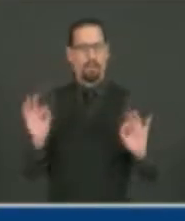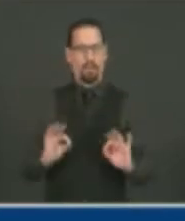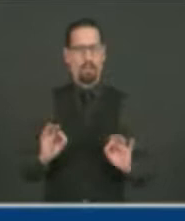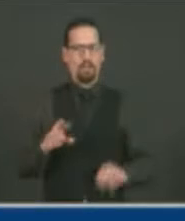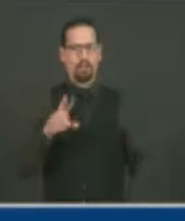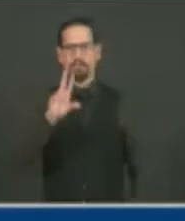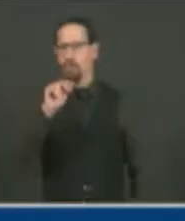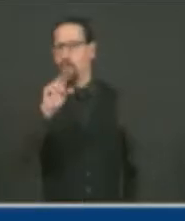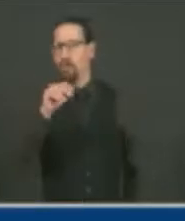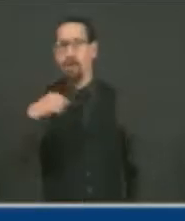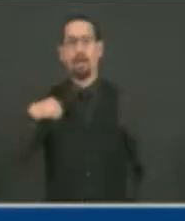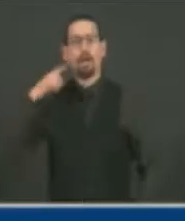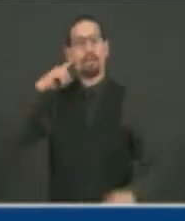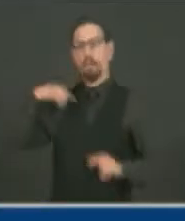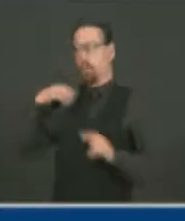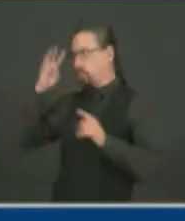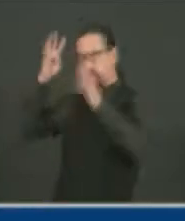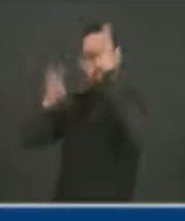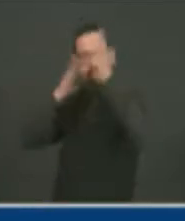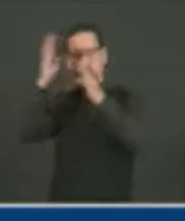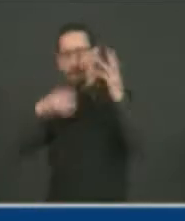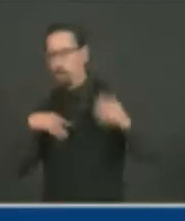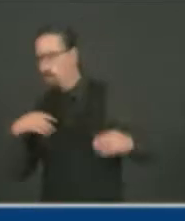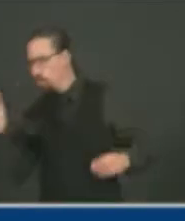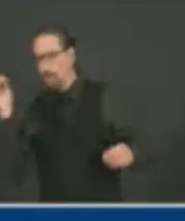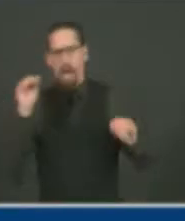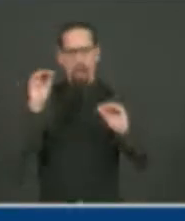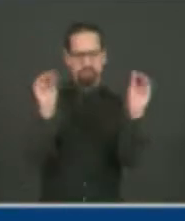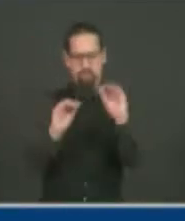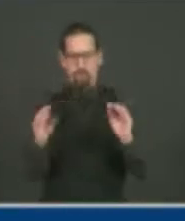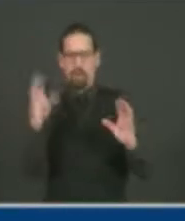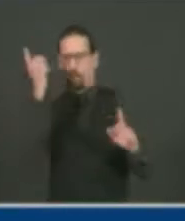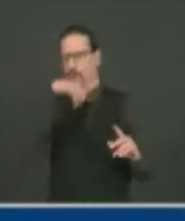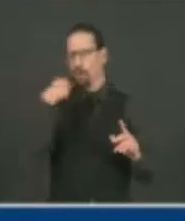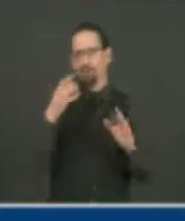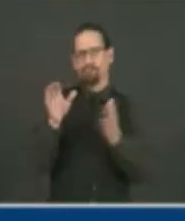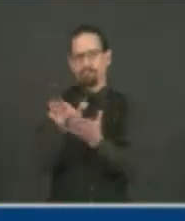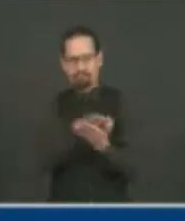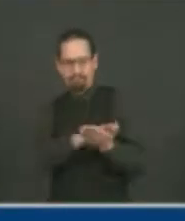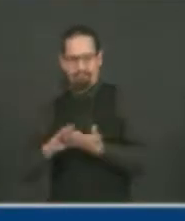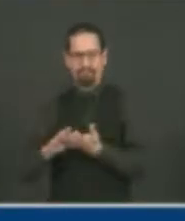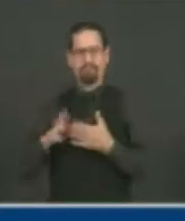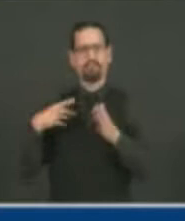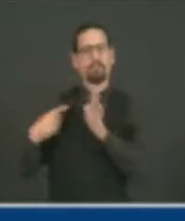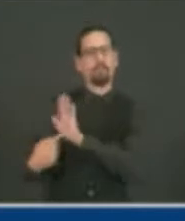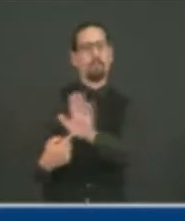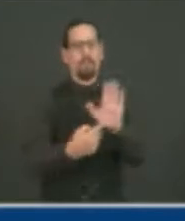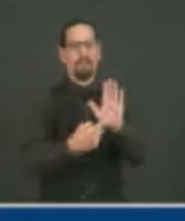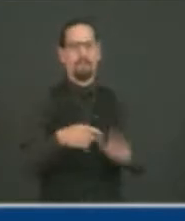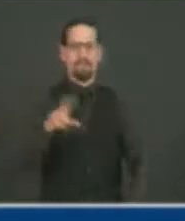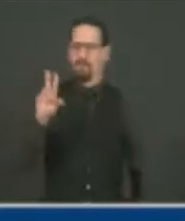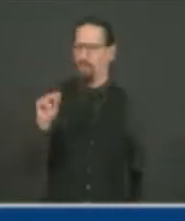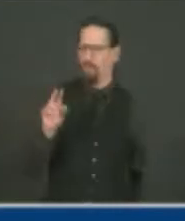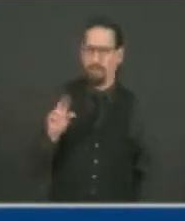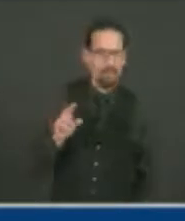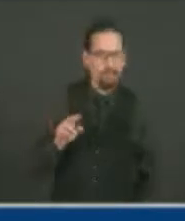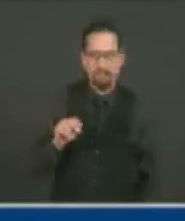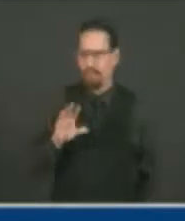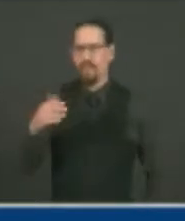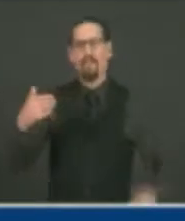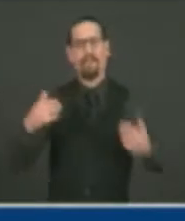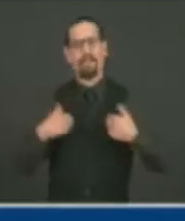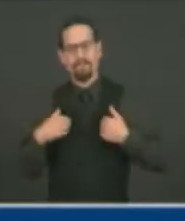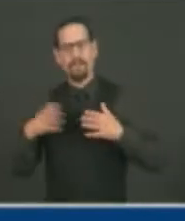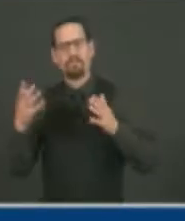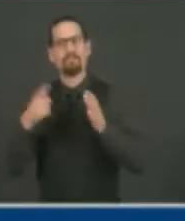at Brown University, Johns Hopkins, Hasbro Children's Hospital, Rhode Island Hospital, the CDC, and others to advise us on the